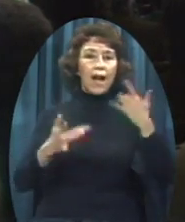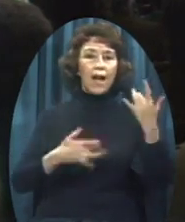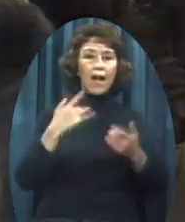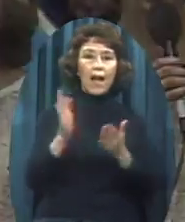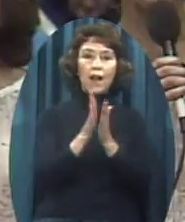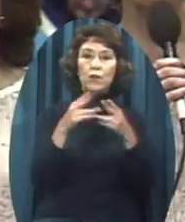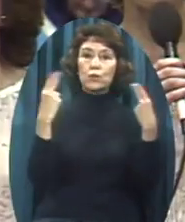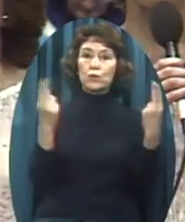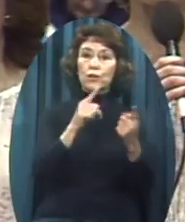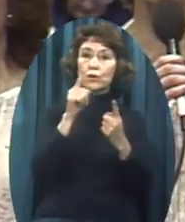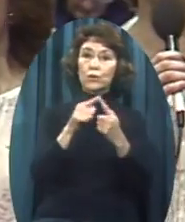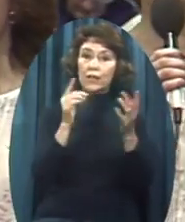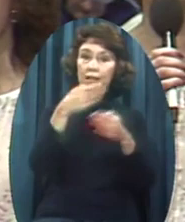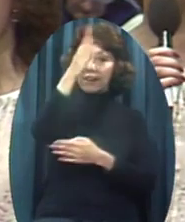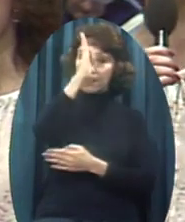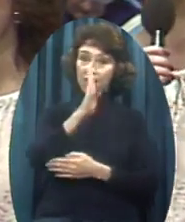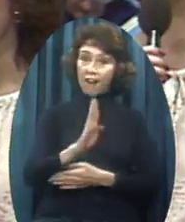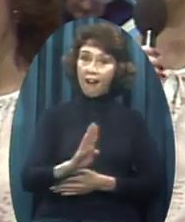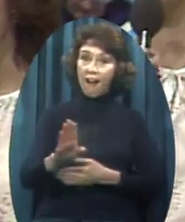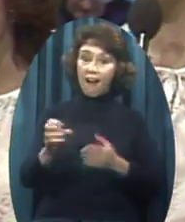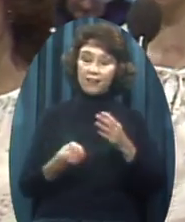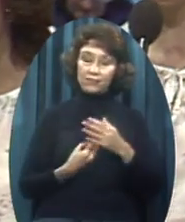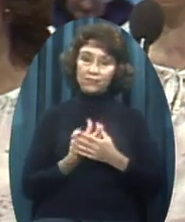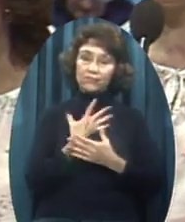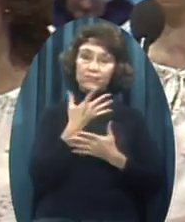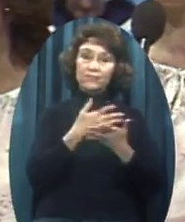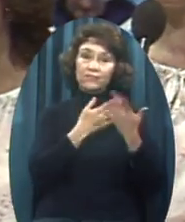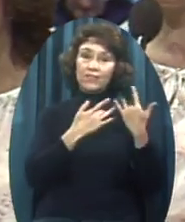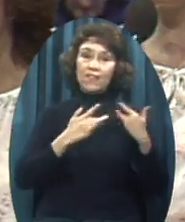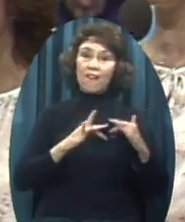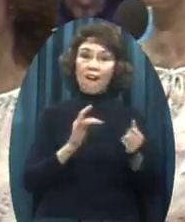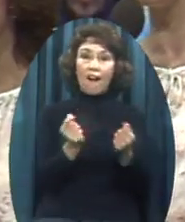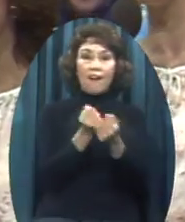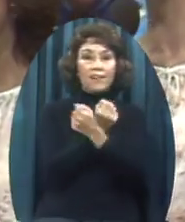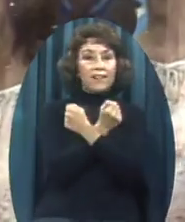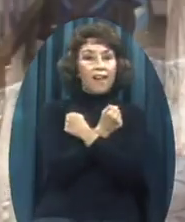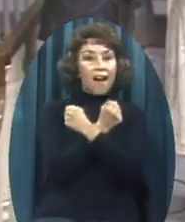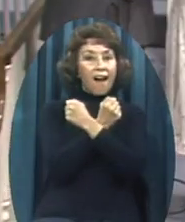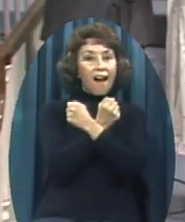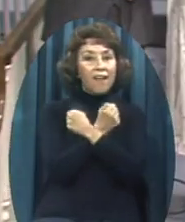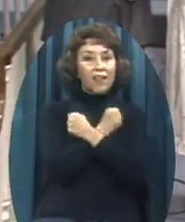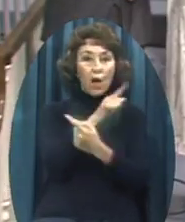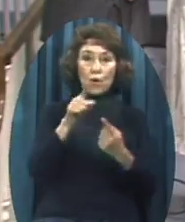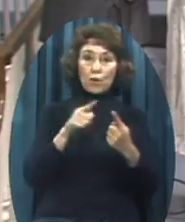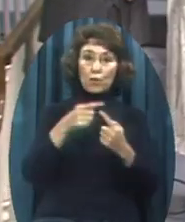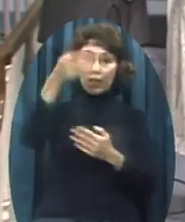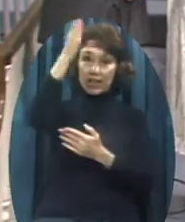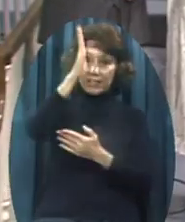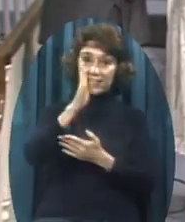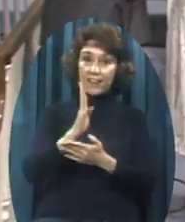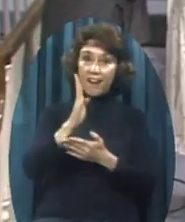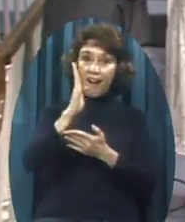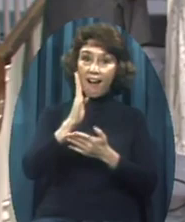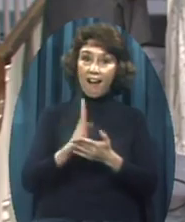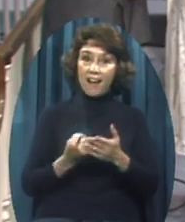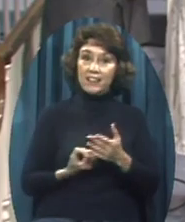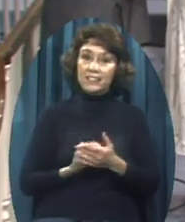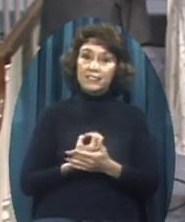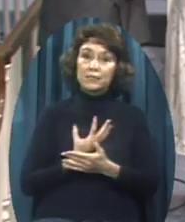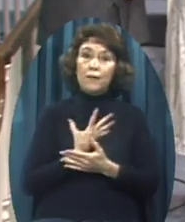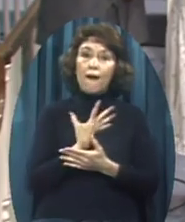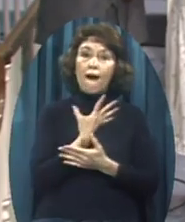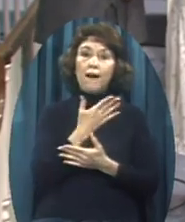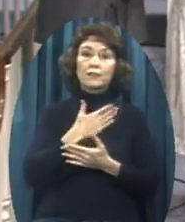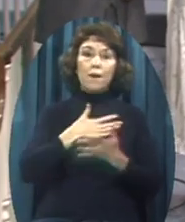Hallelujah, when God dips his love in my heart. When God dips his love in